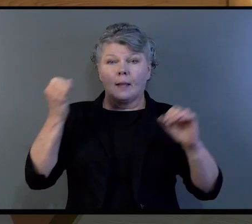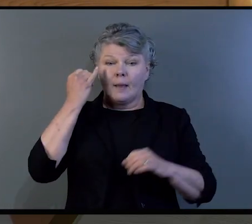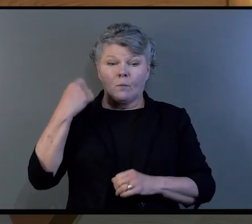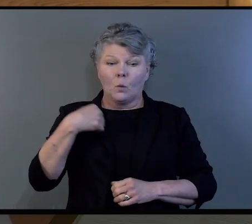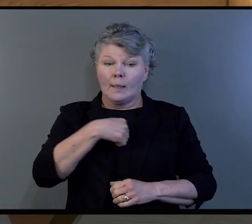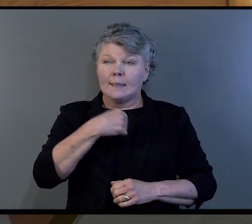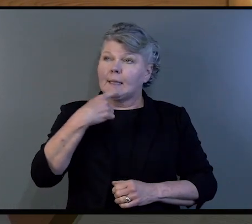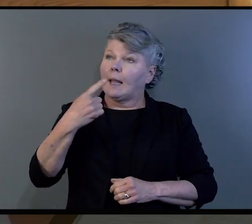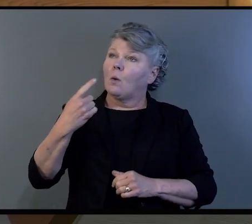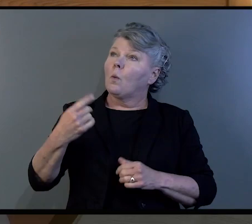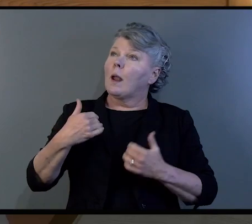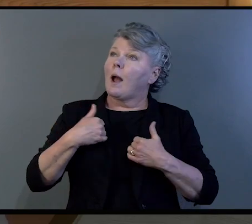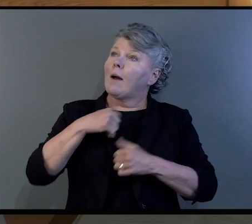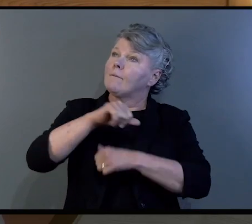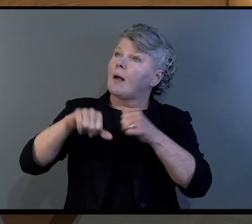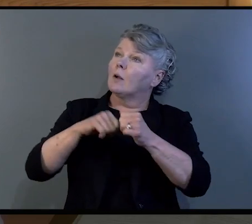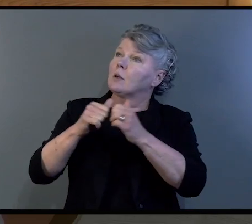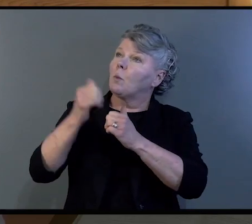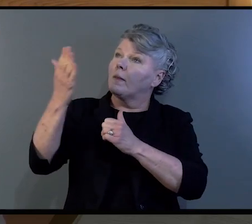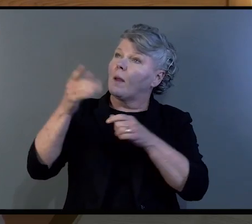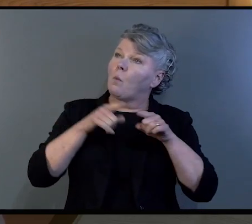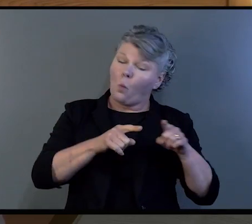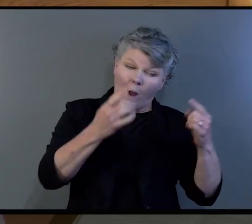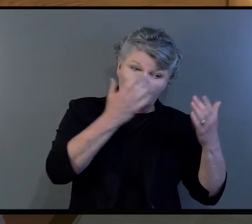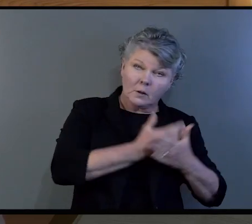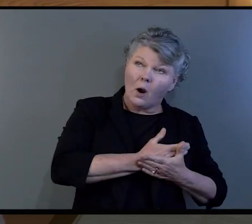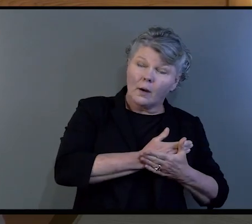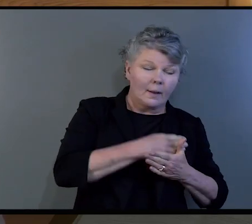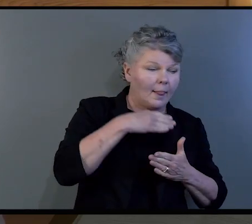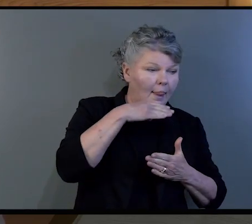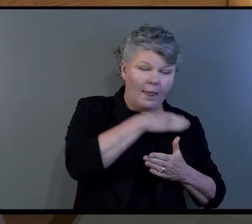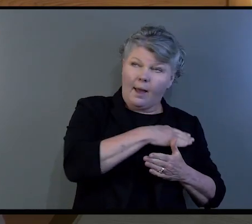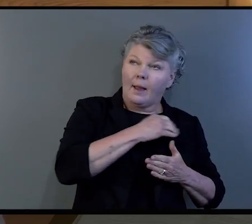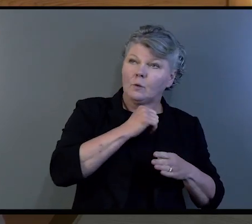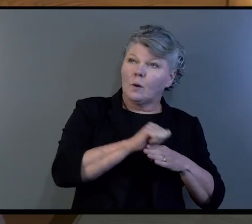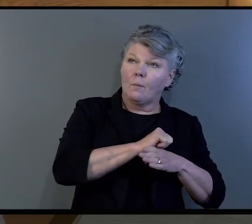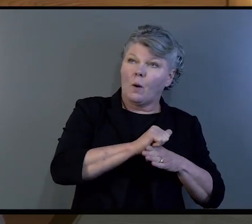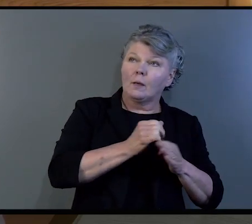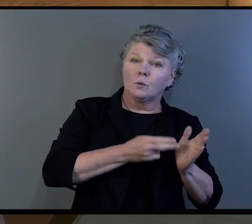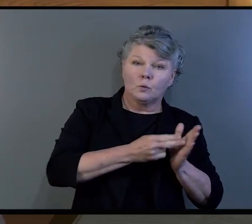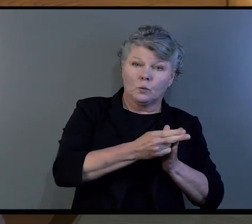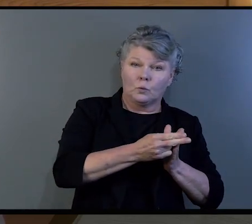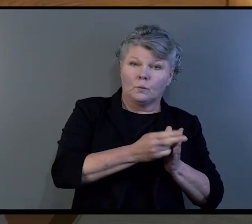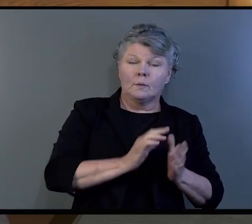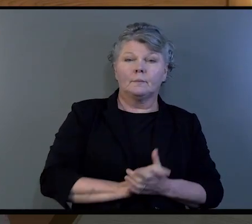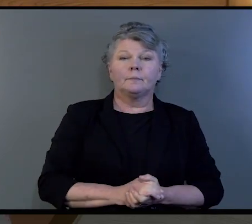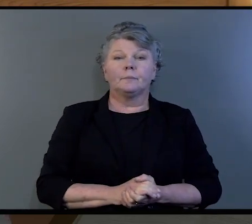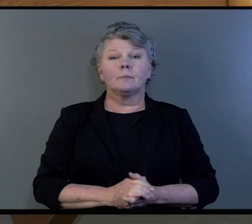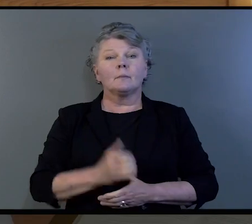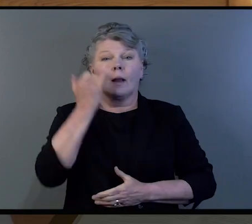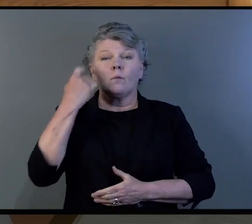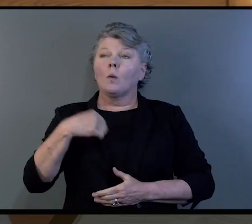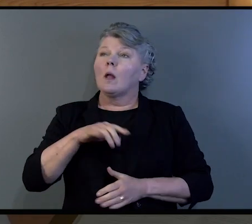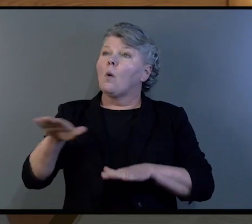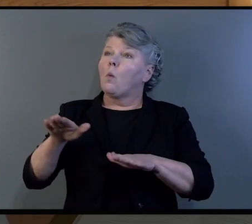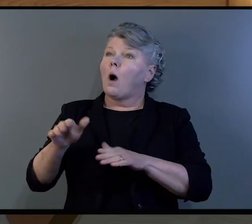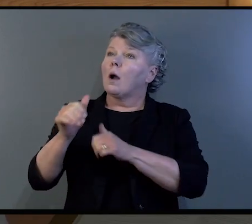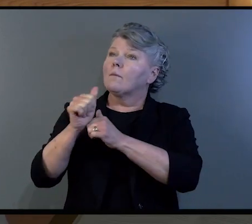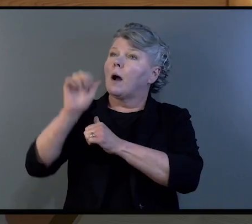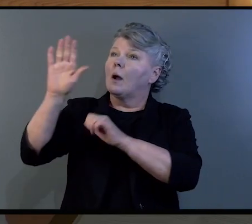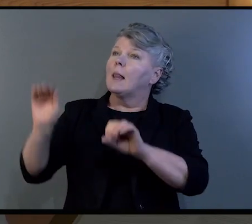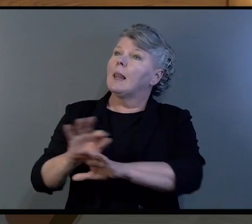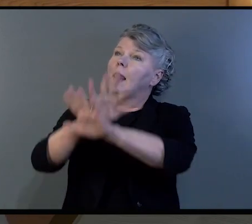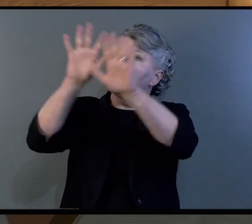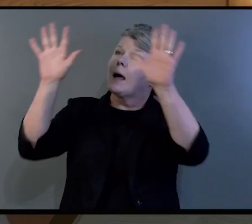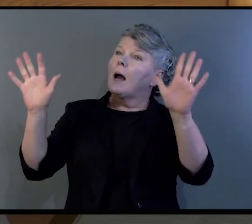say we have fellowship with him while we walk in darkness, we lie and do not practice the truth. But if we walk in the light as he